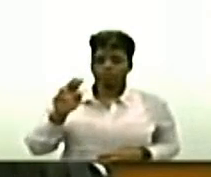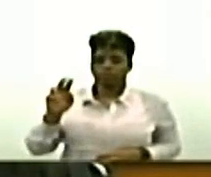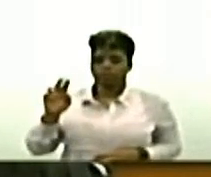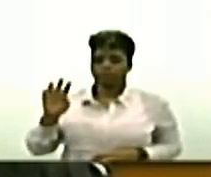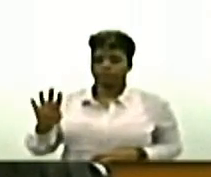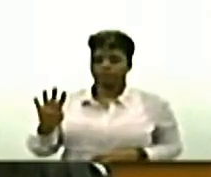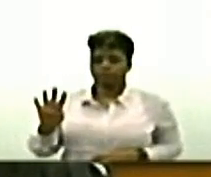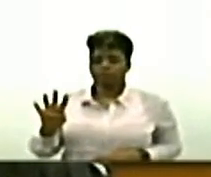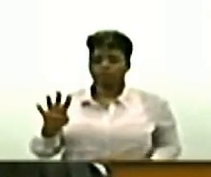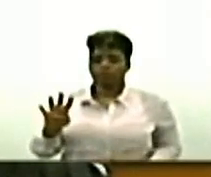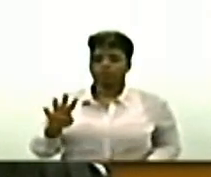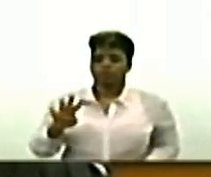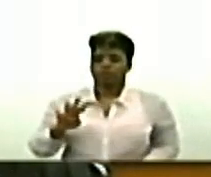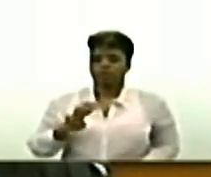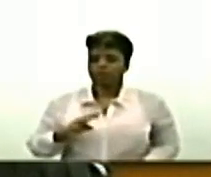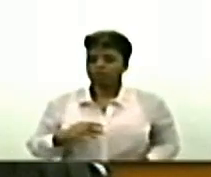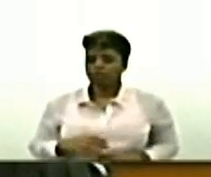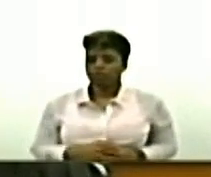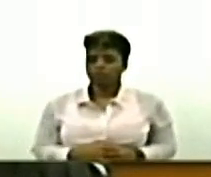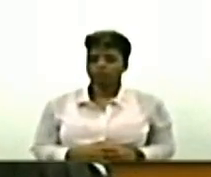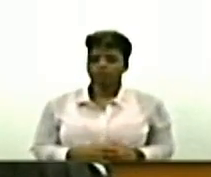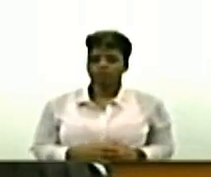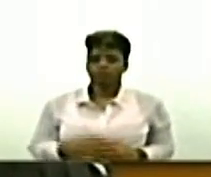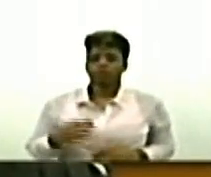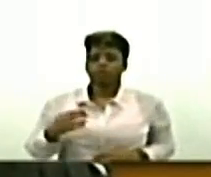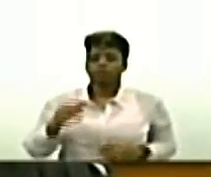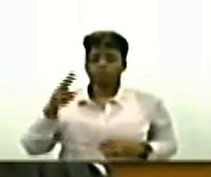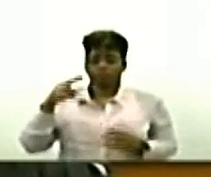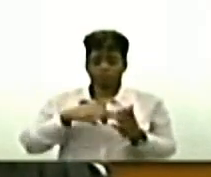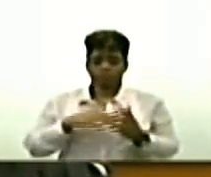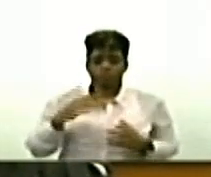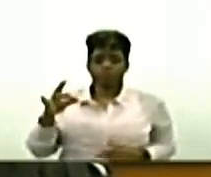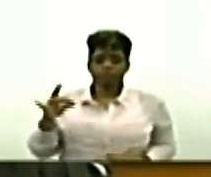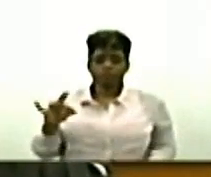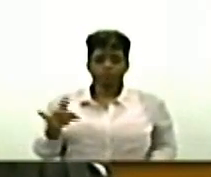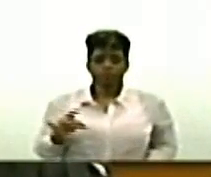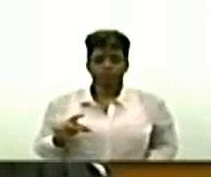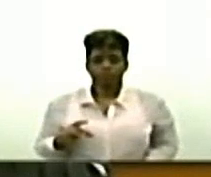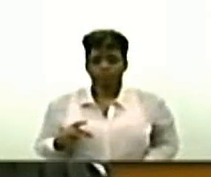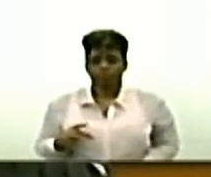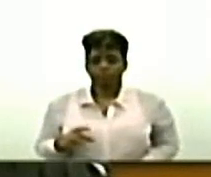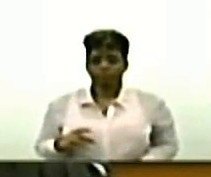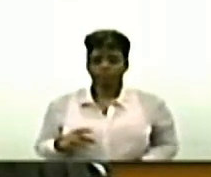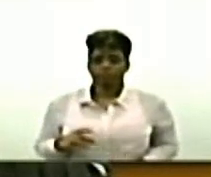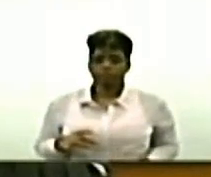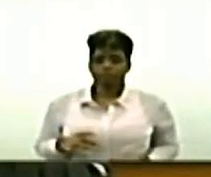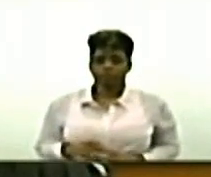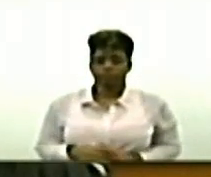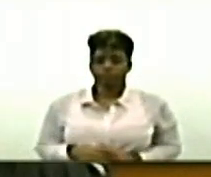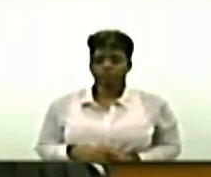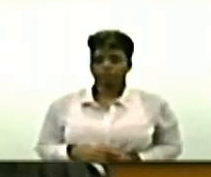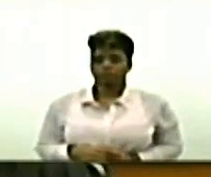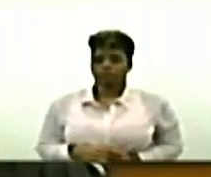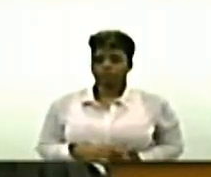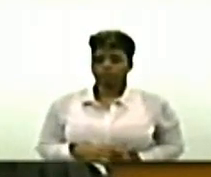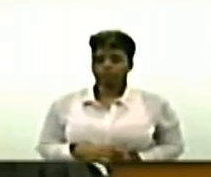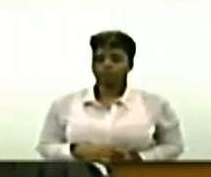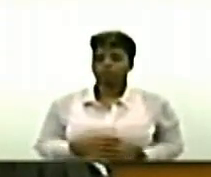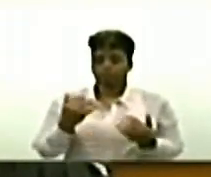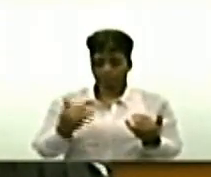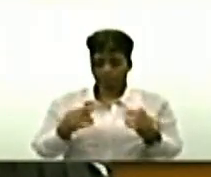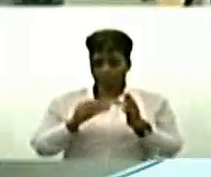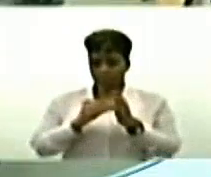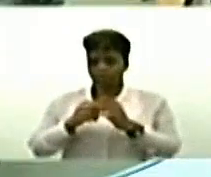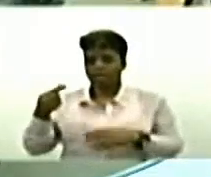entitled Abatement of Litter Amendment Act 2018. The Honorable Winston Garvey.